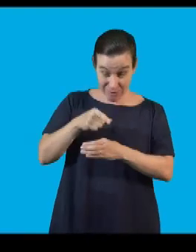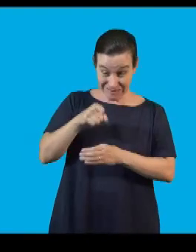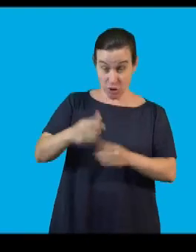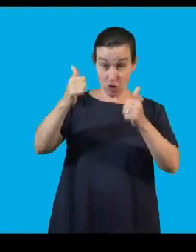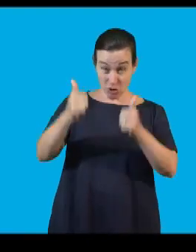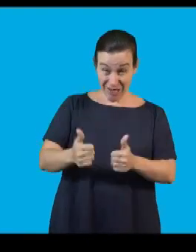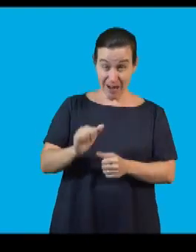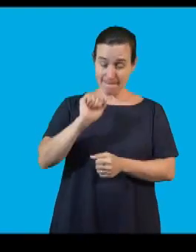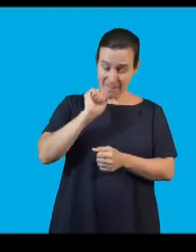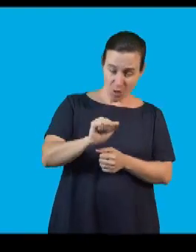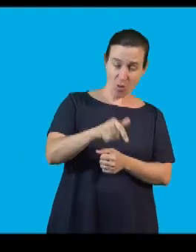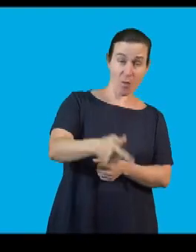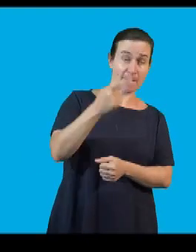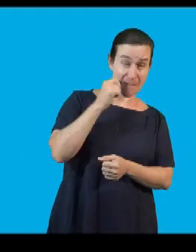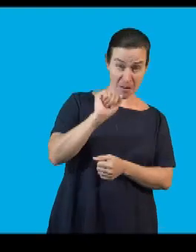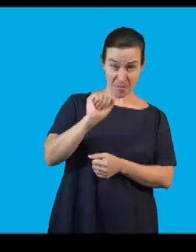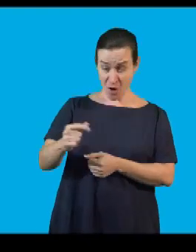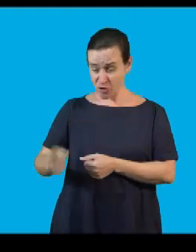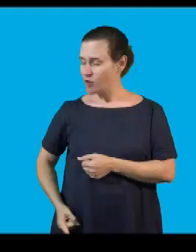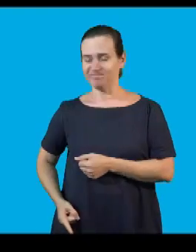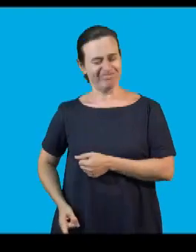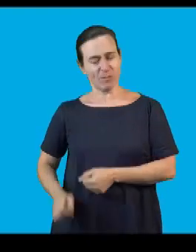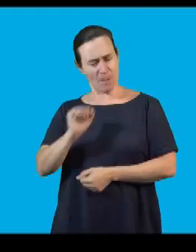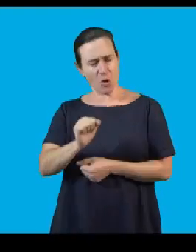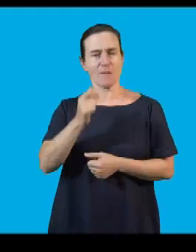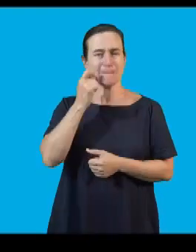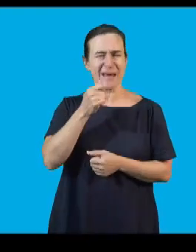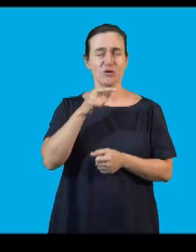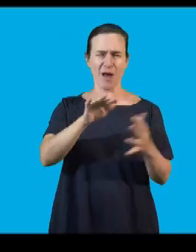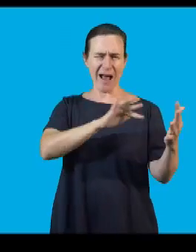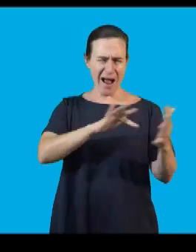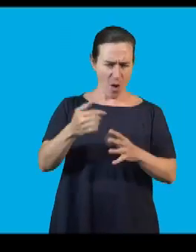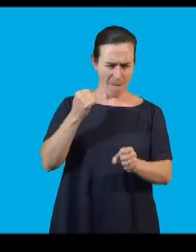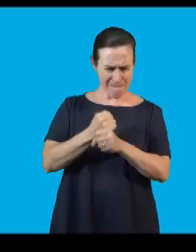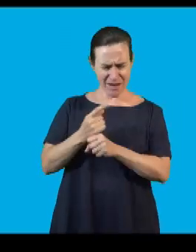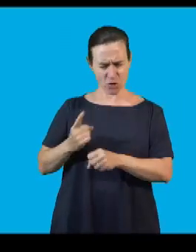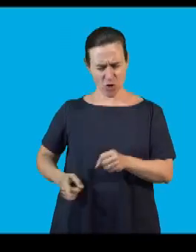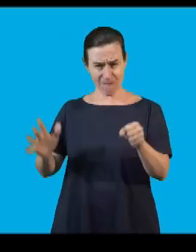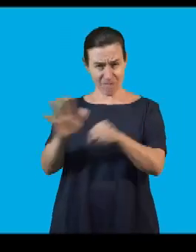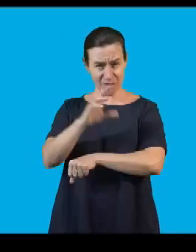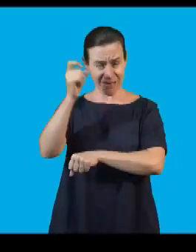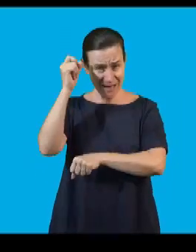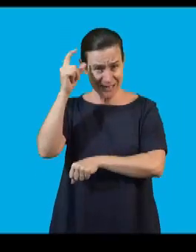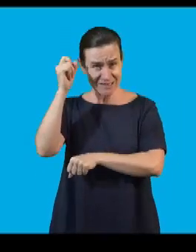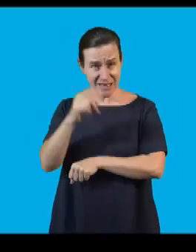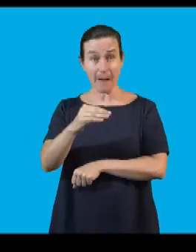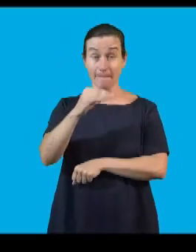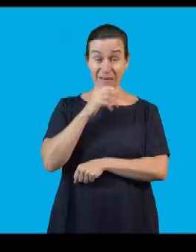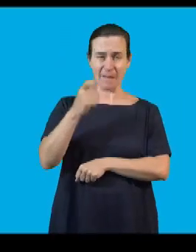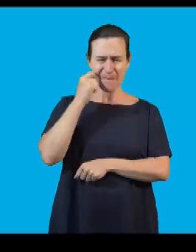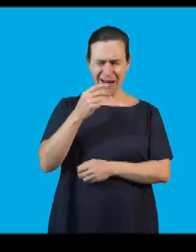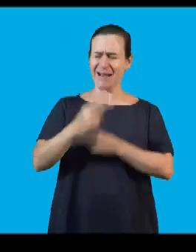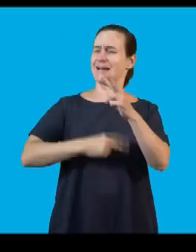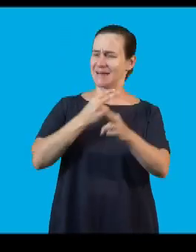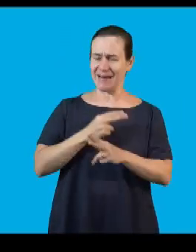belongs to him and not to his pet. So to drive home this point, the cartoonist allows